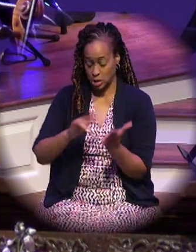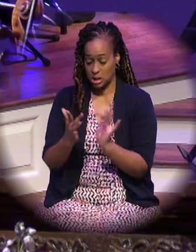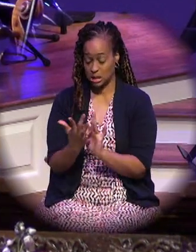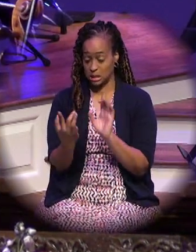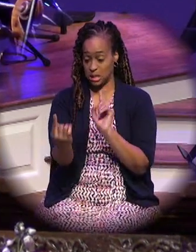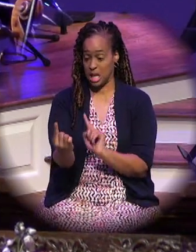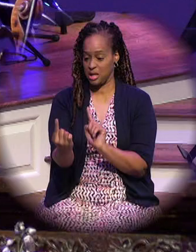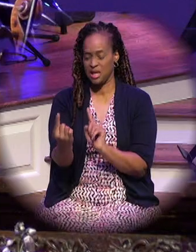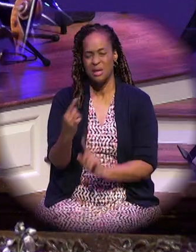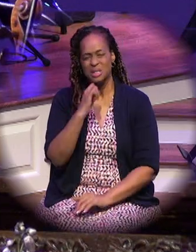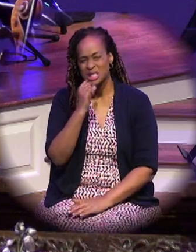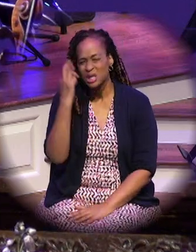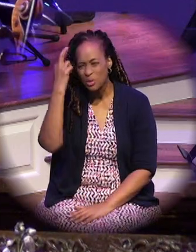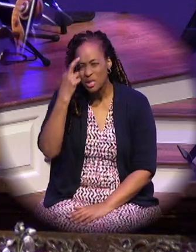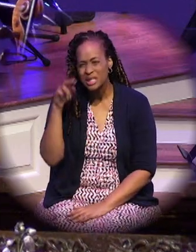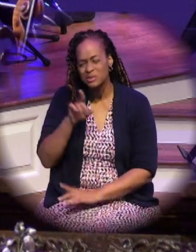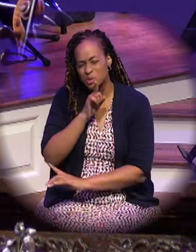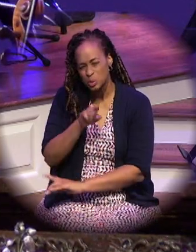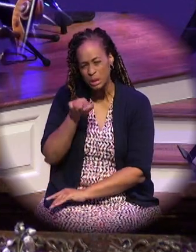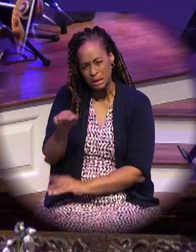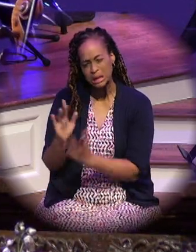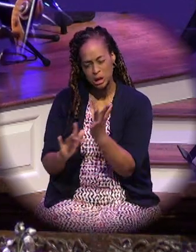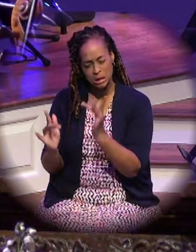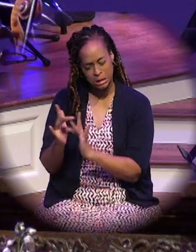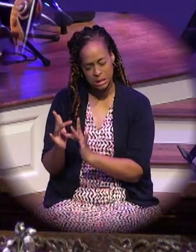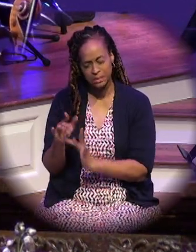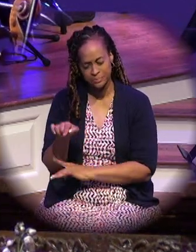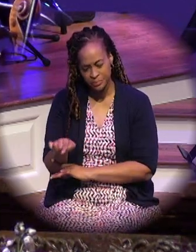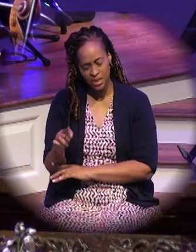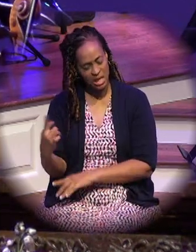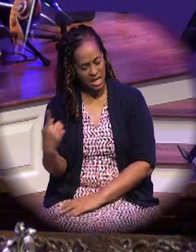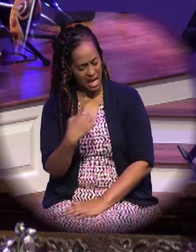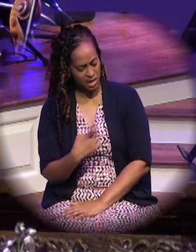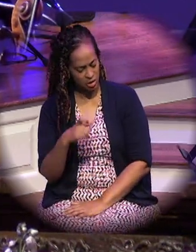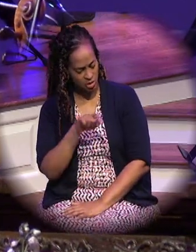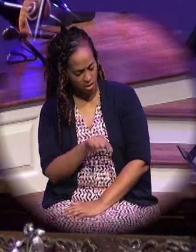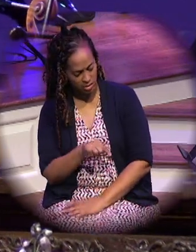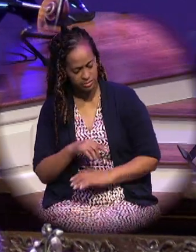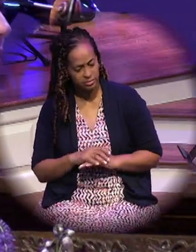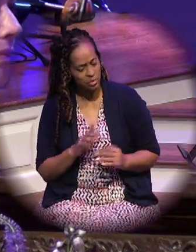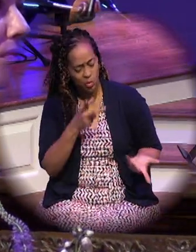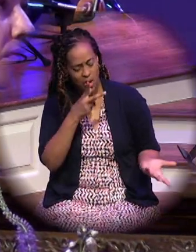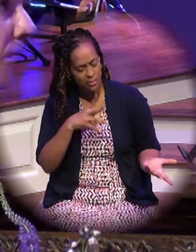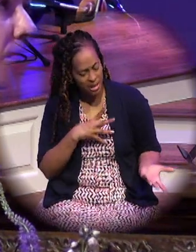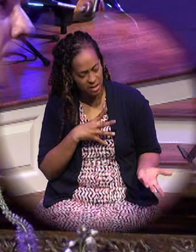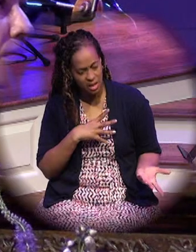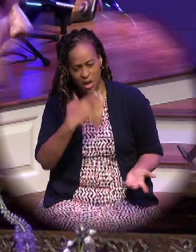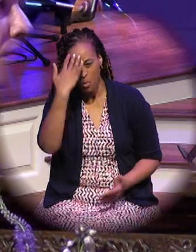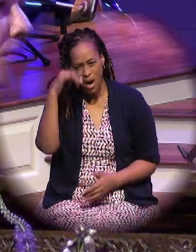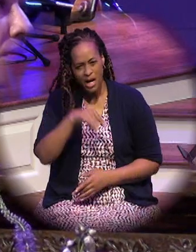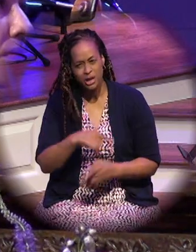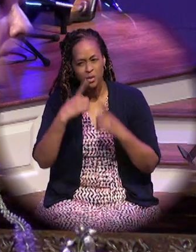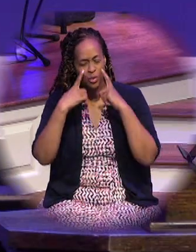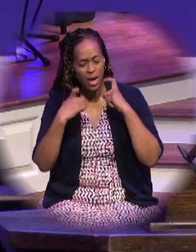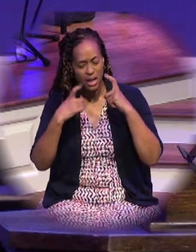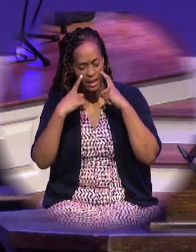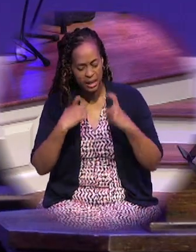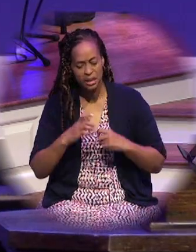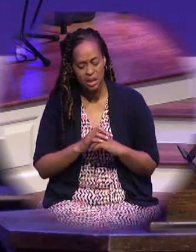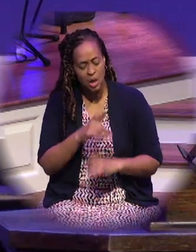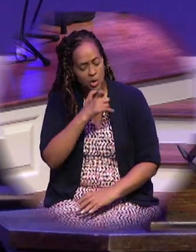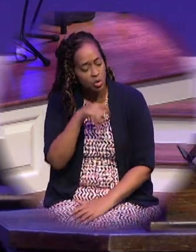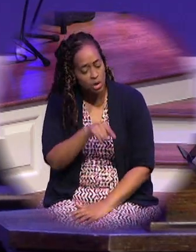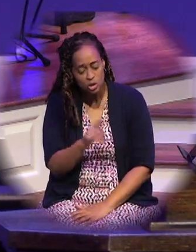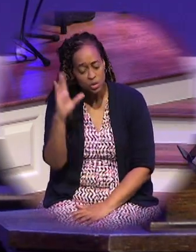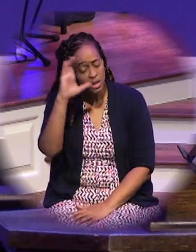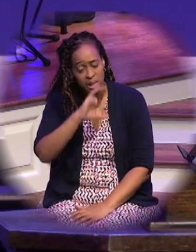but she did not realize that it was Jesus. He asked her, woman, why are you crying? Who is it